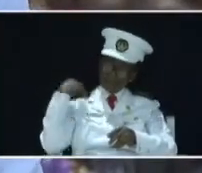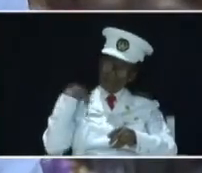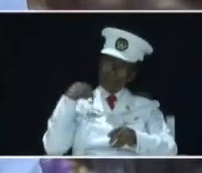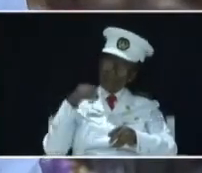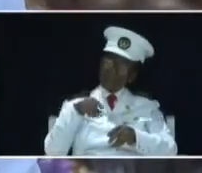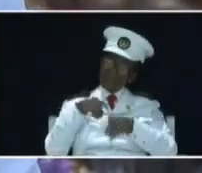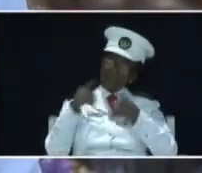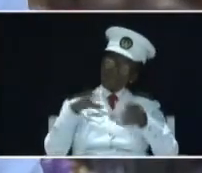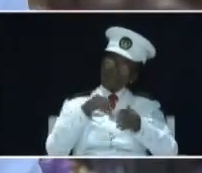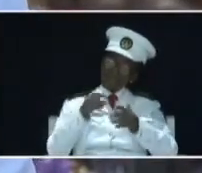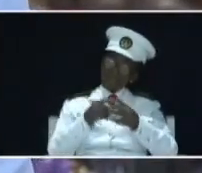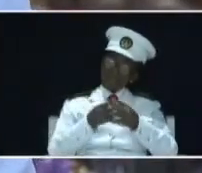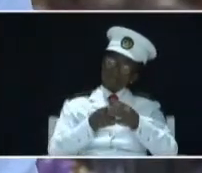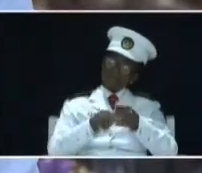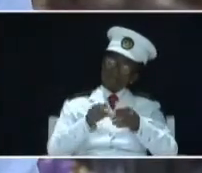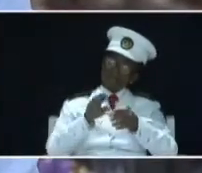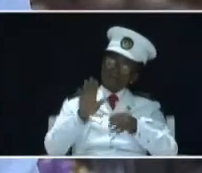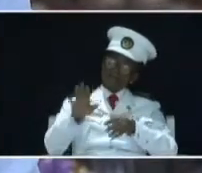You must agree.